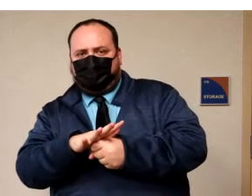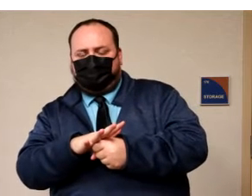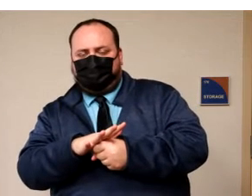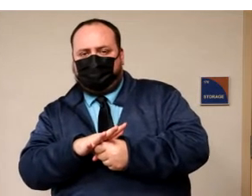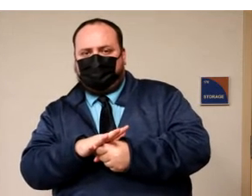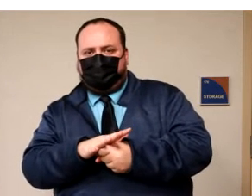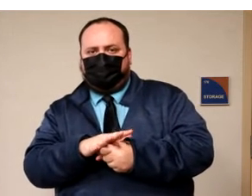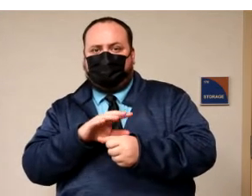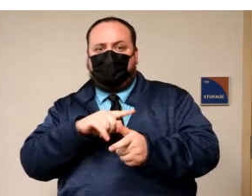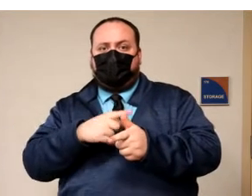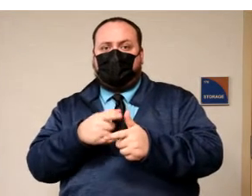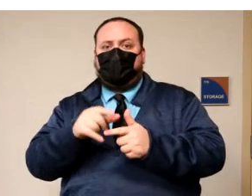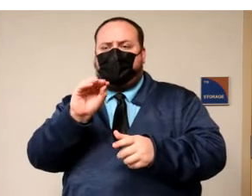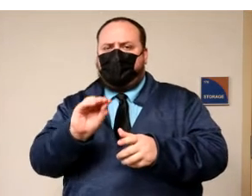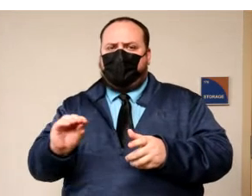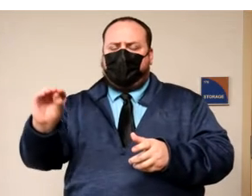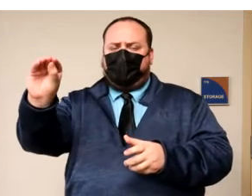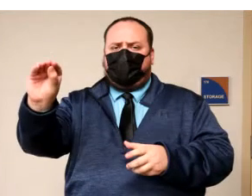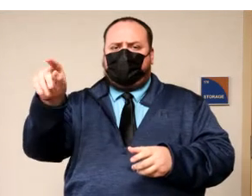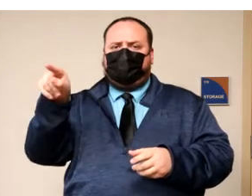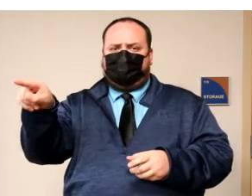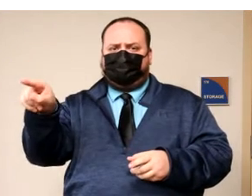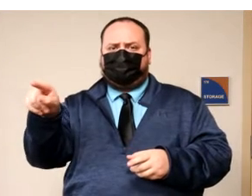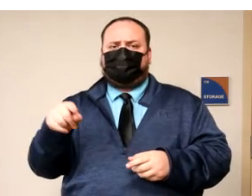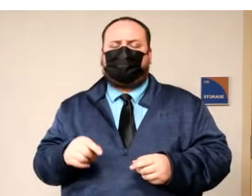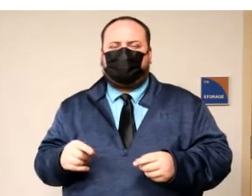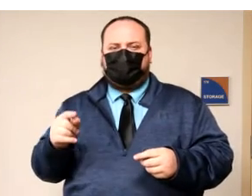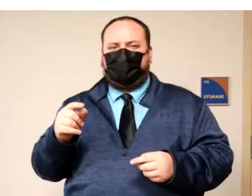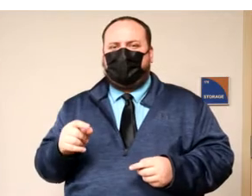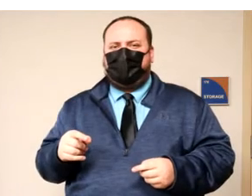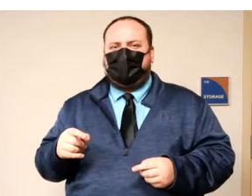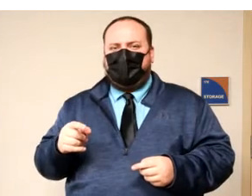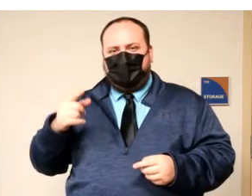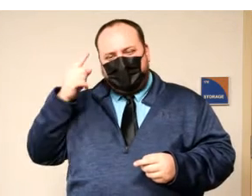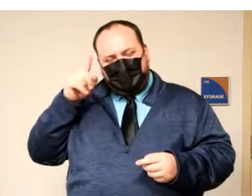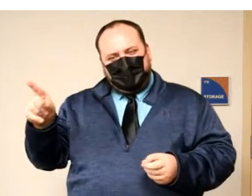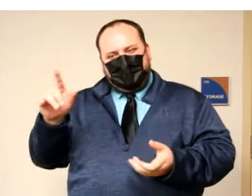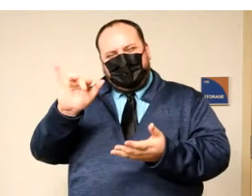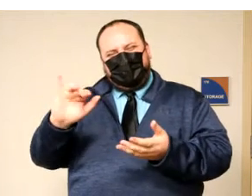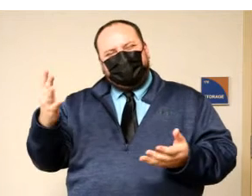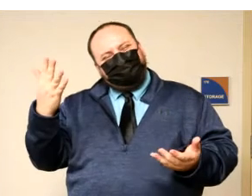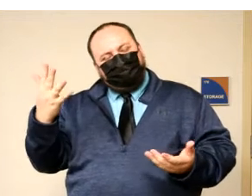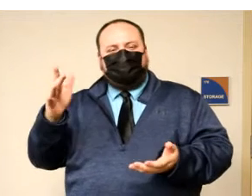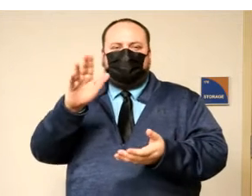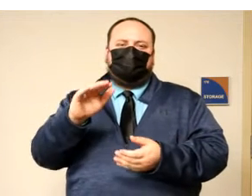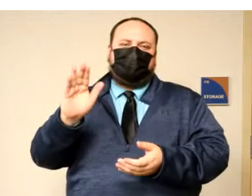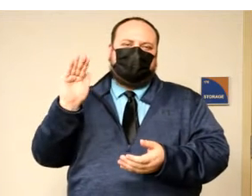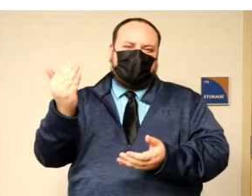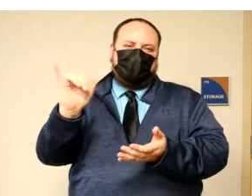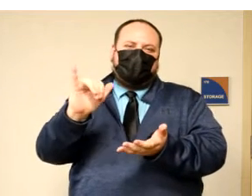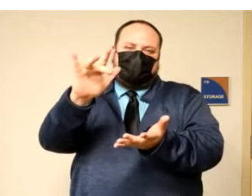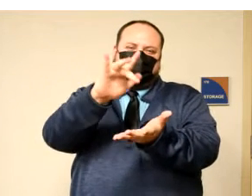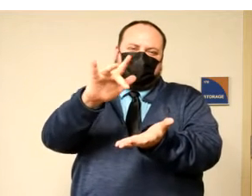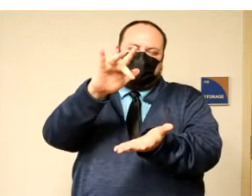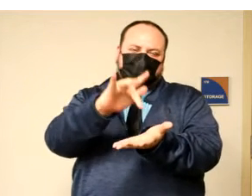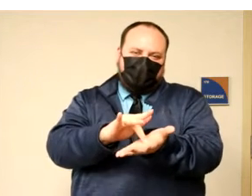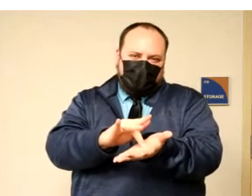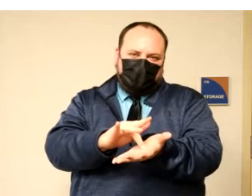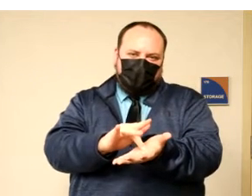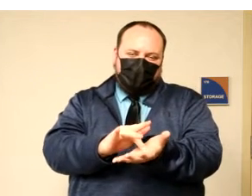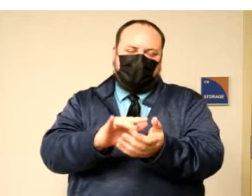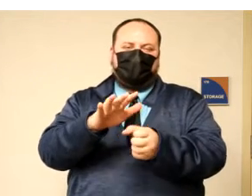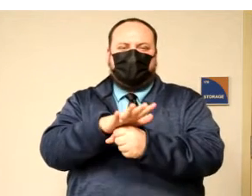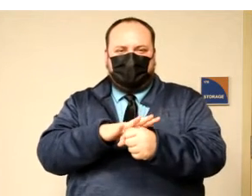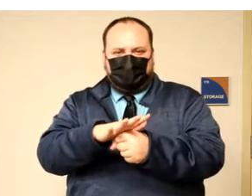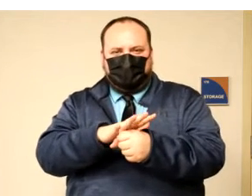And then we'll move up into this kind of central district here, kind of central